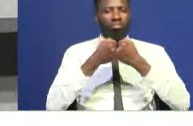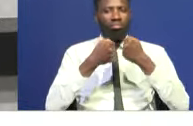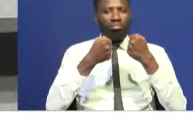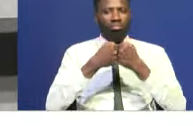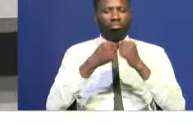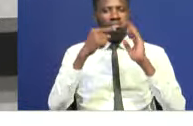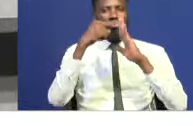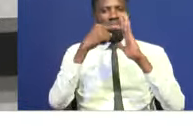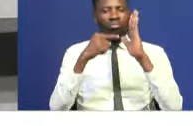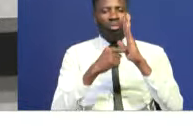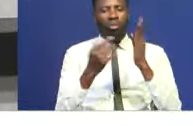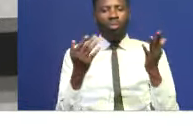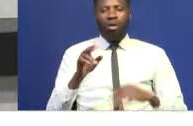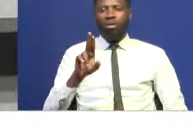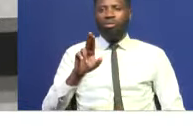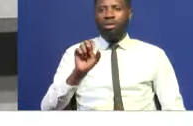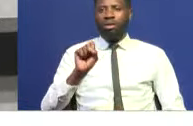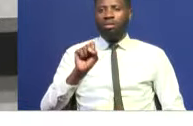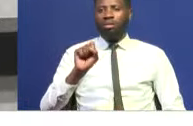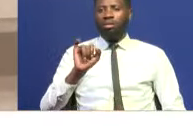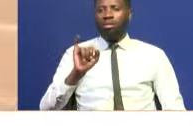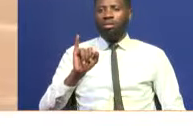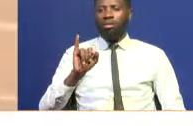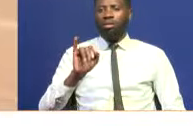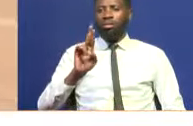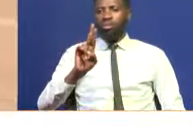at USIU grounds in Nairobi.